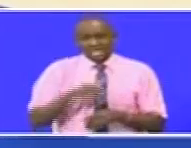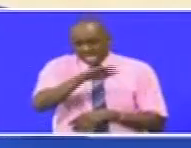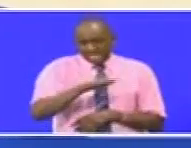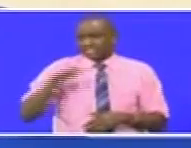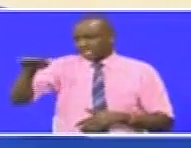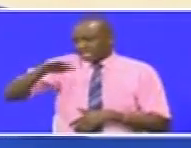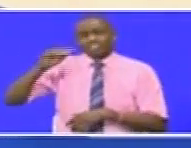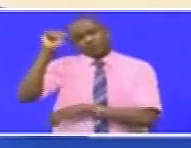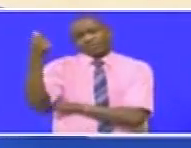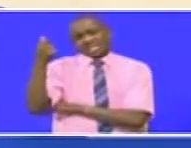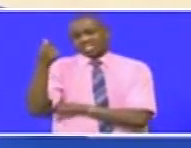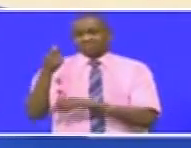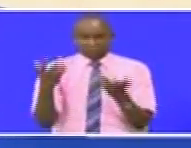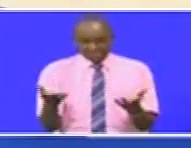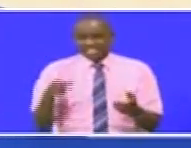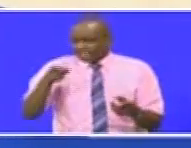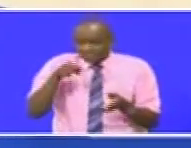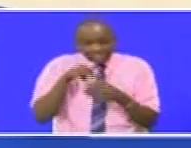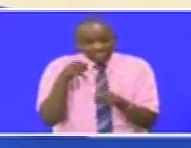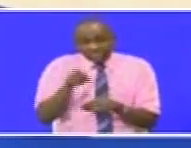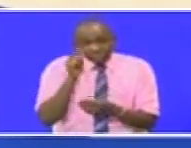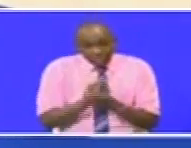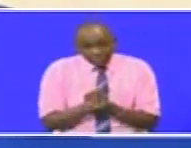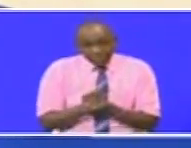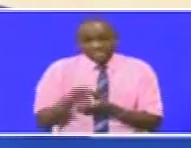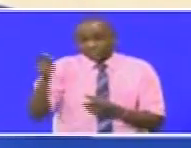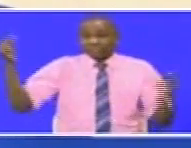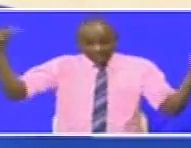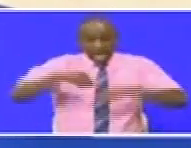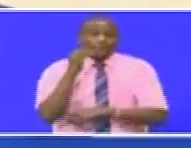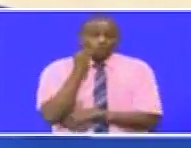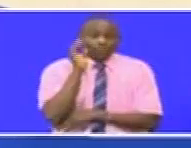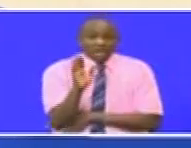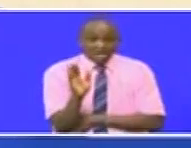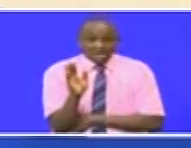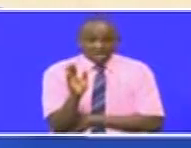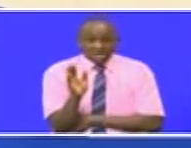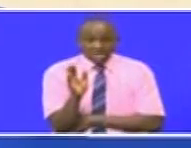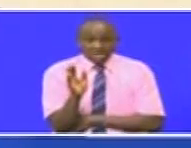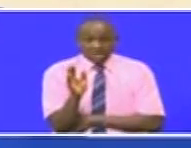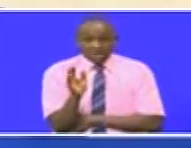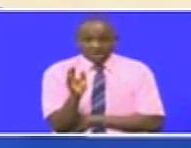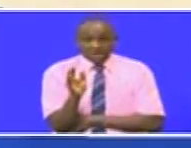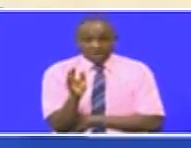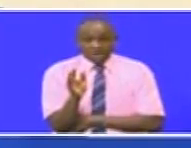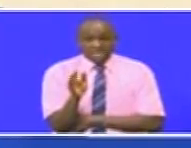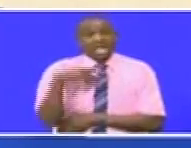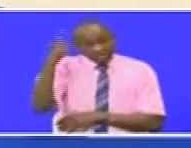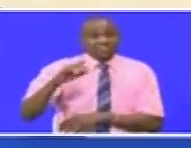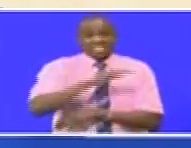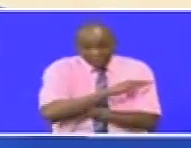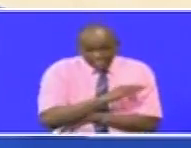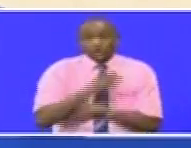areas of Kenya descending on your home every other evening